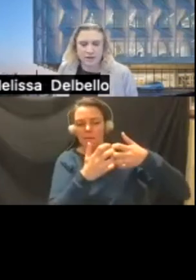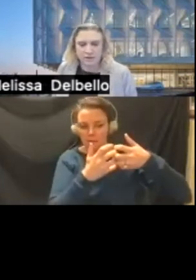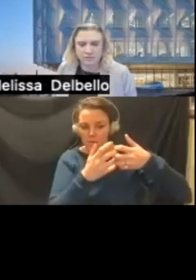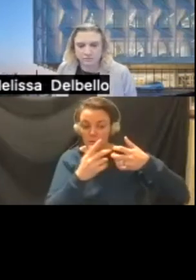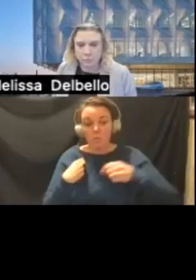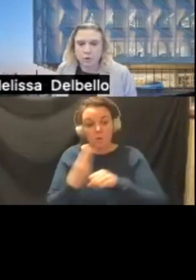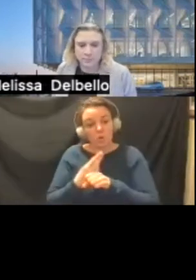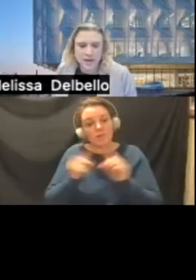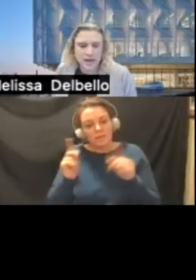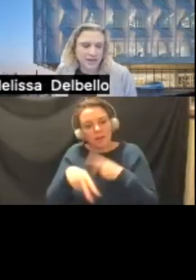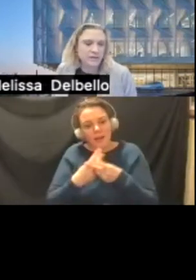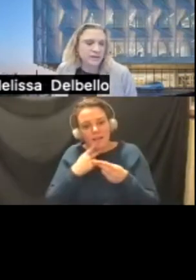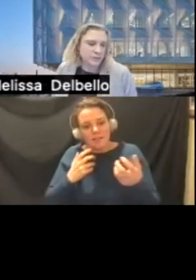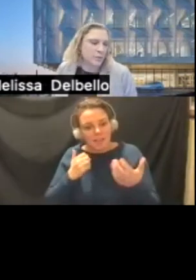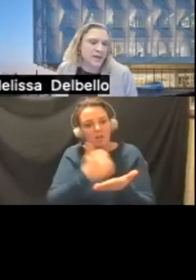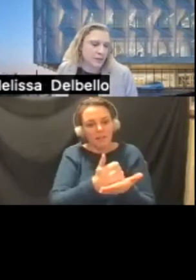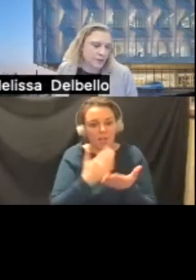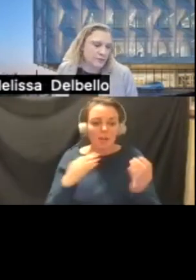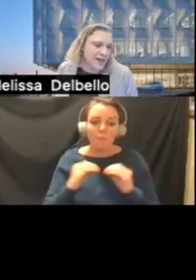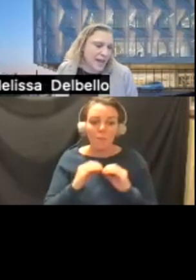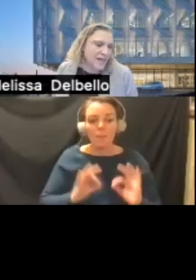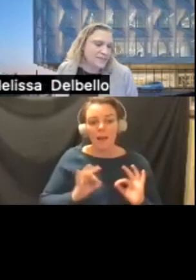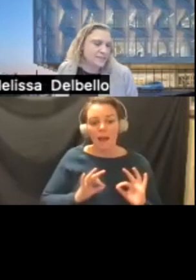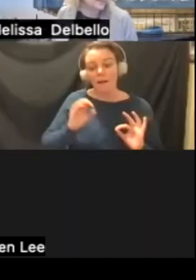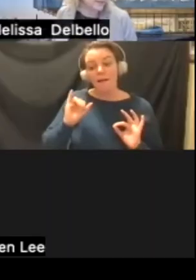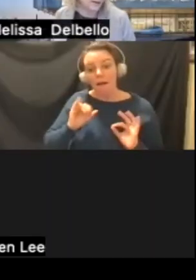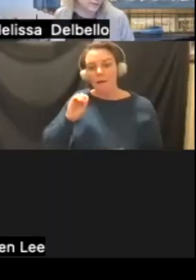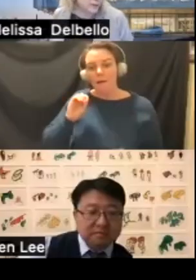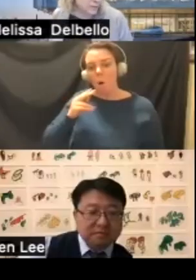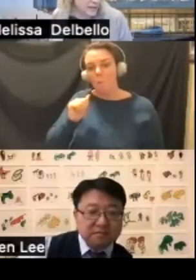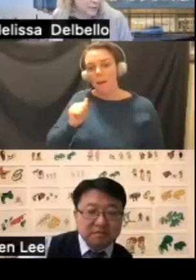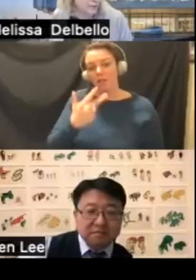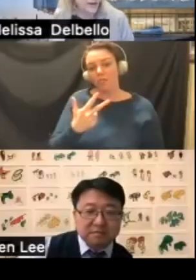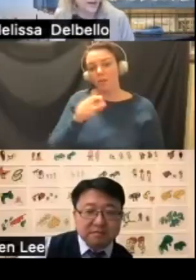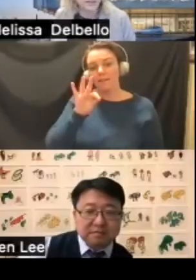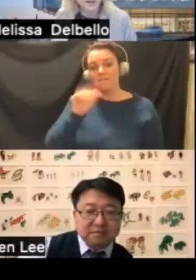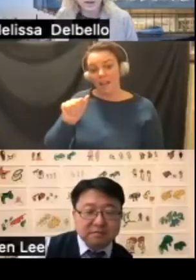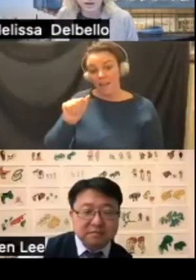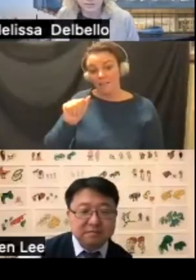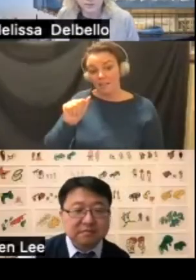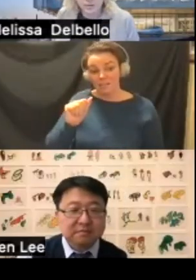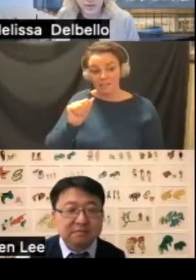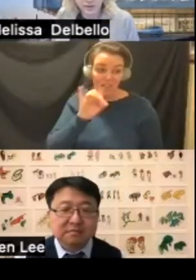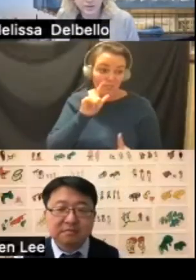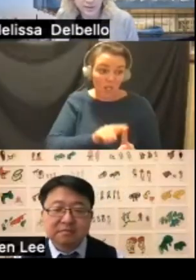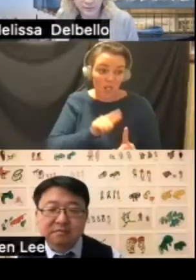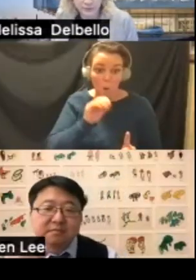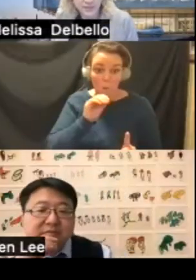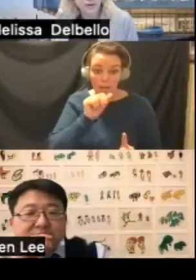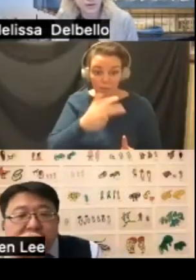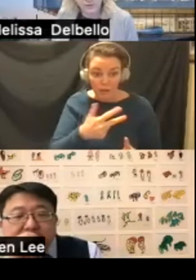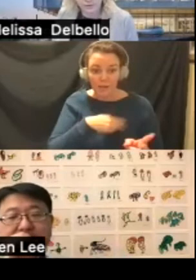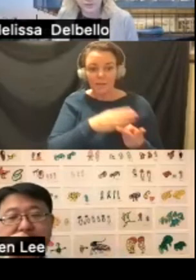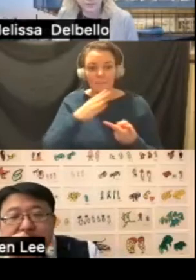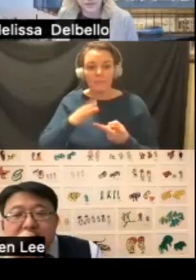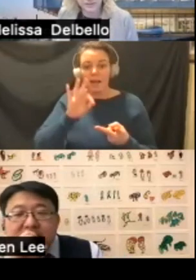that are more benign. So omega-3 fatty acids, if they have low omega-3s, we might use FFT